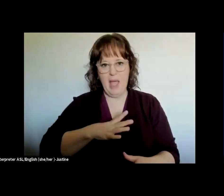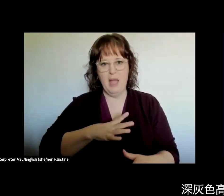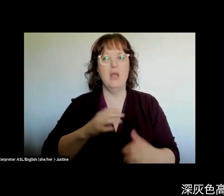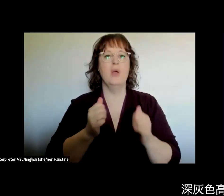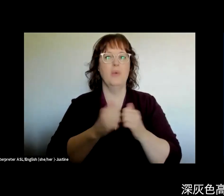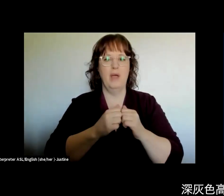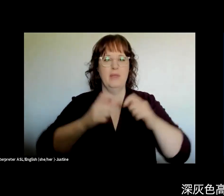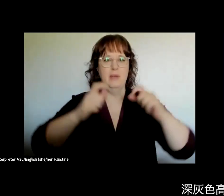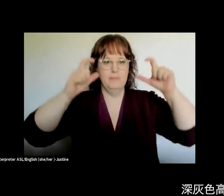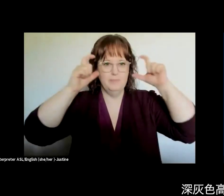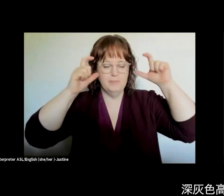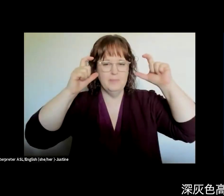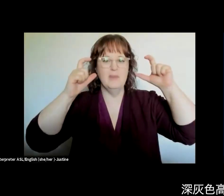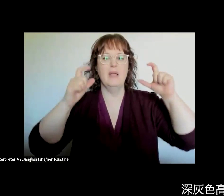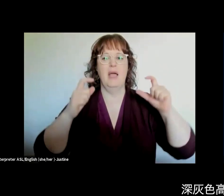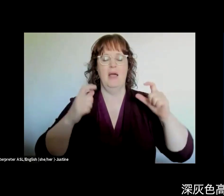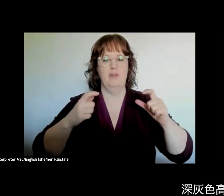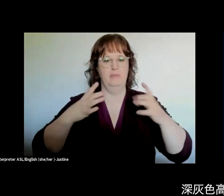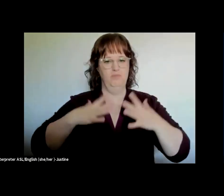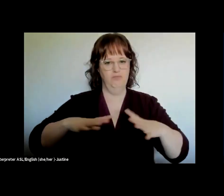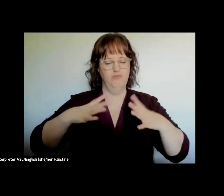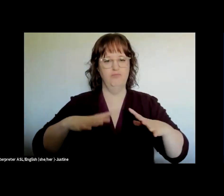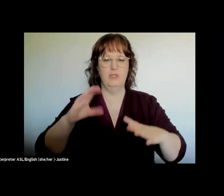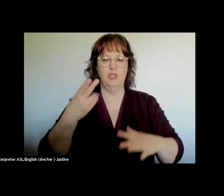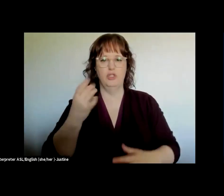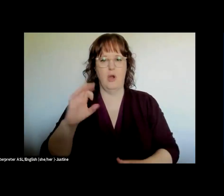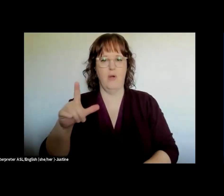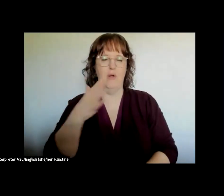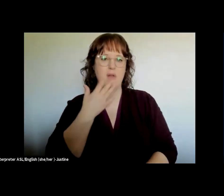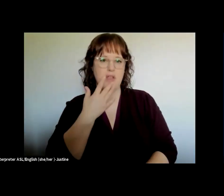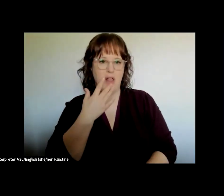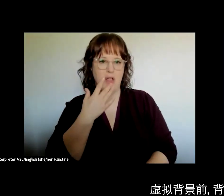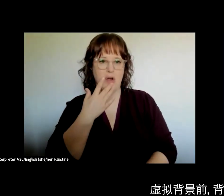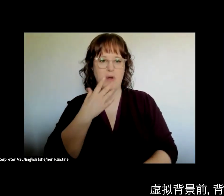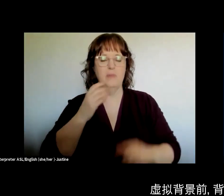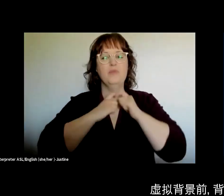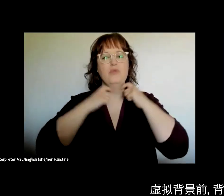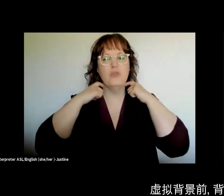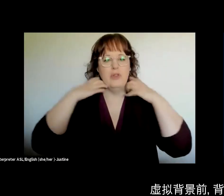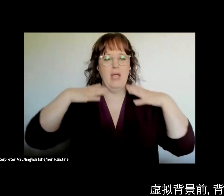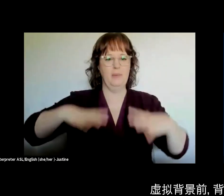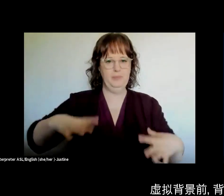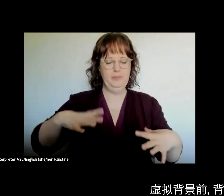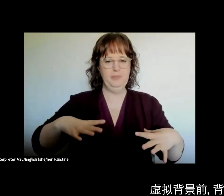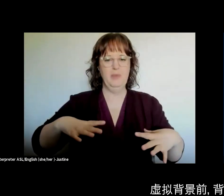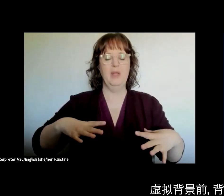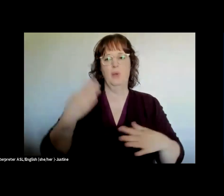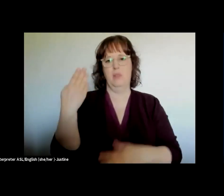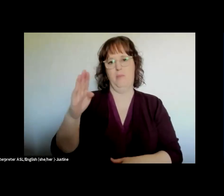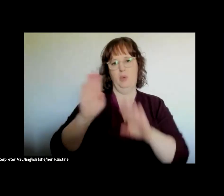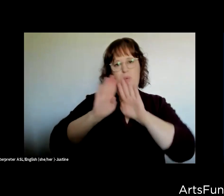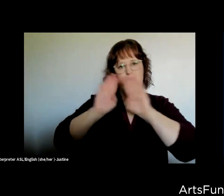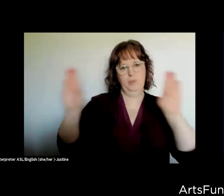wearing a charcoal turtleneck and sitting in front of the same blue virtual background with Community Accelerator Grant on